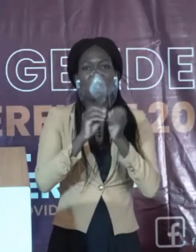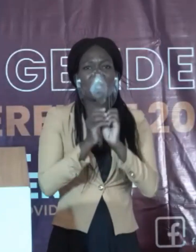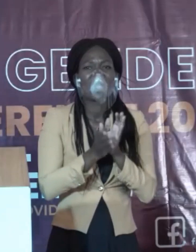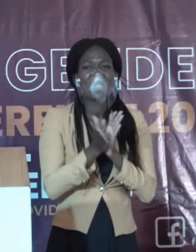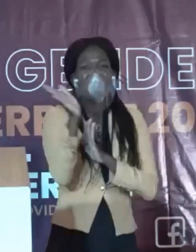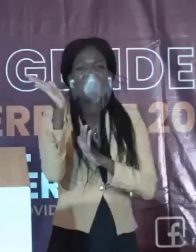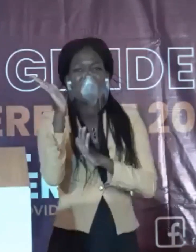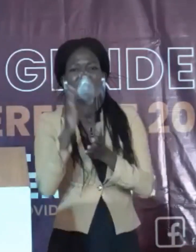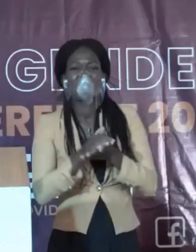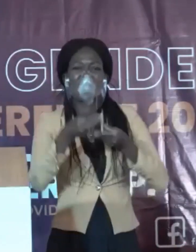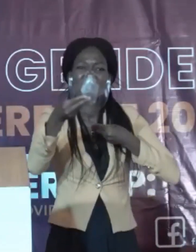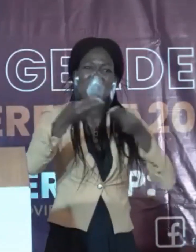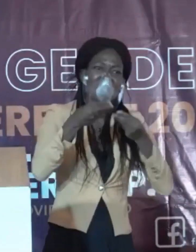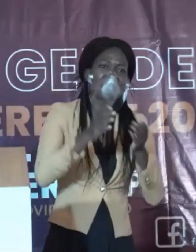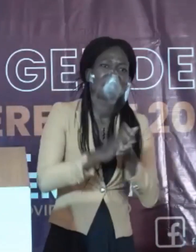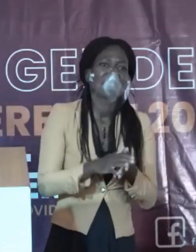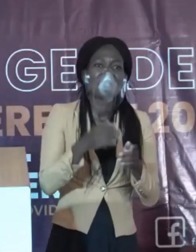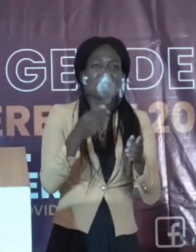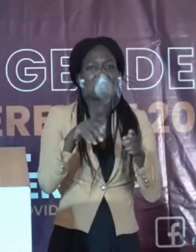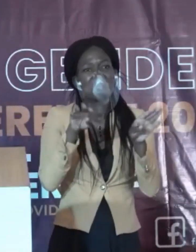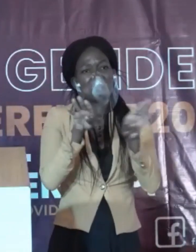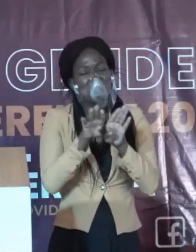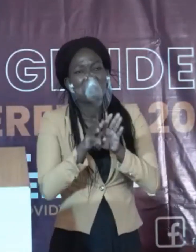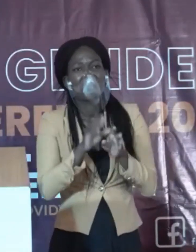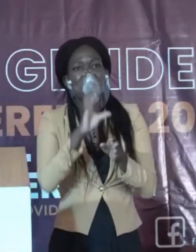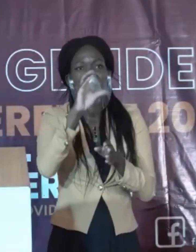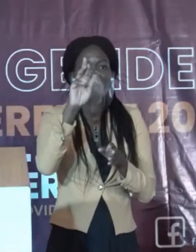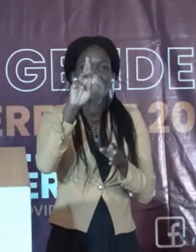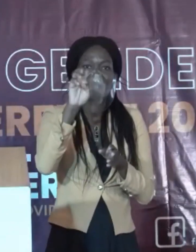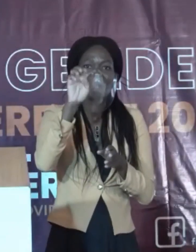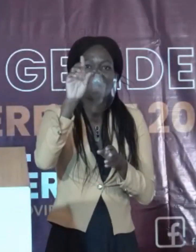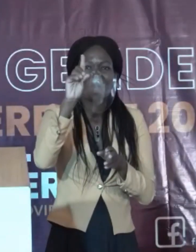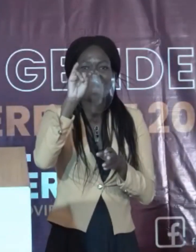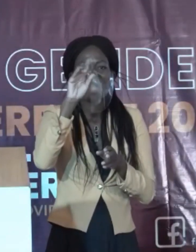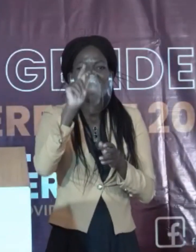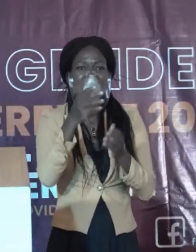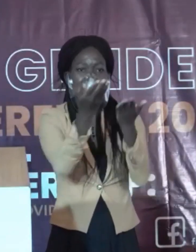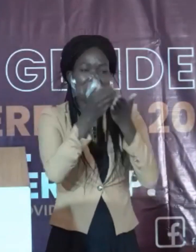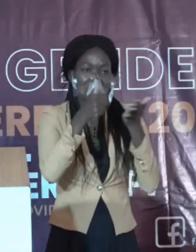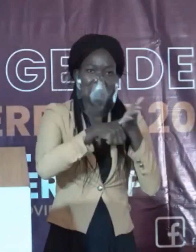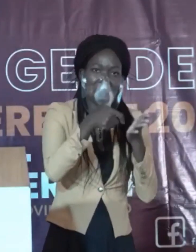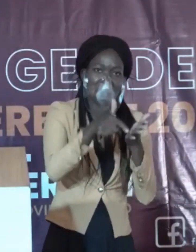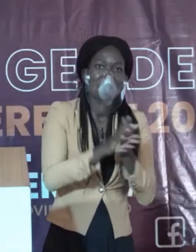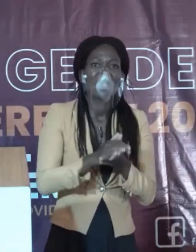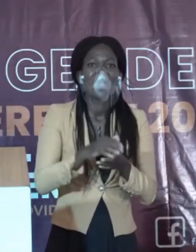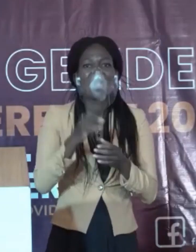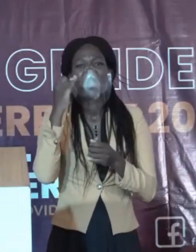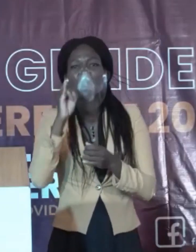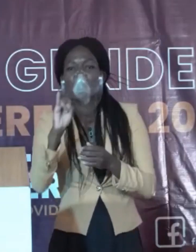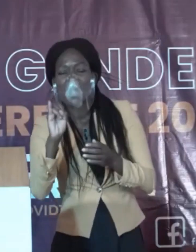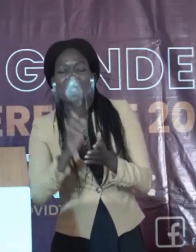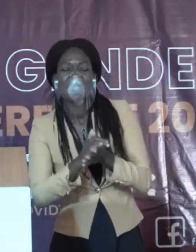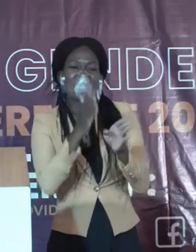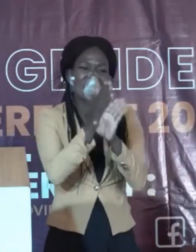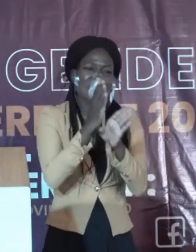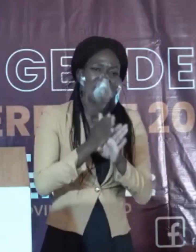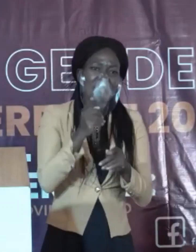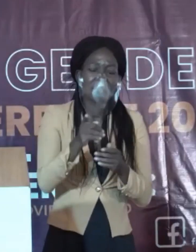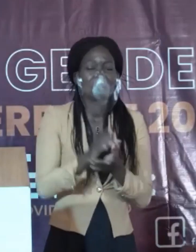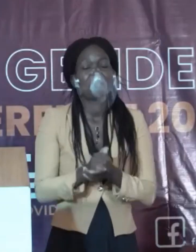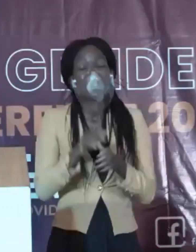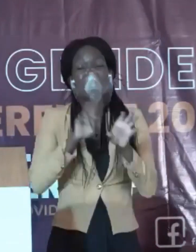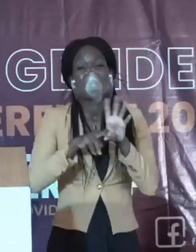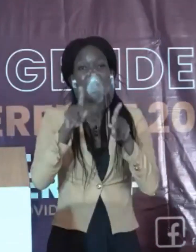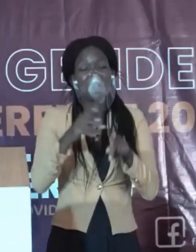credits, insurance, savings, loans, and literacy on how to use these financial facilities. Chairperson, ladies and